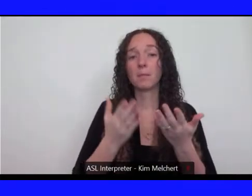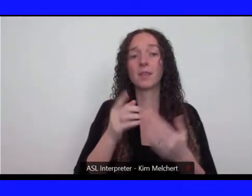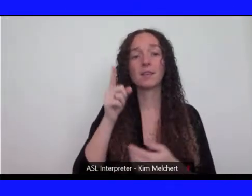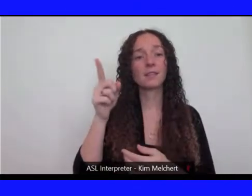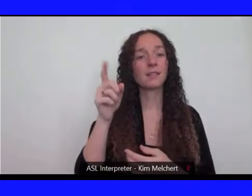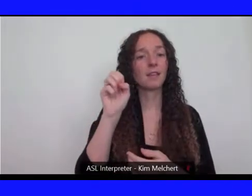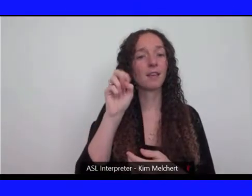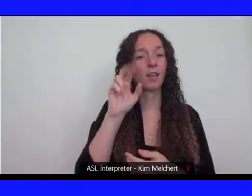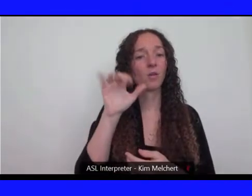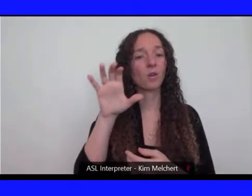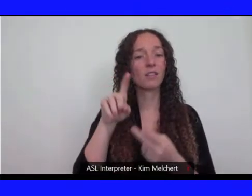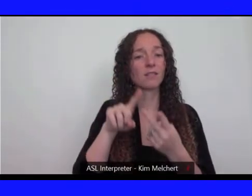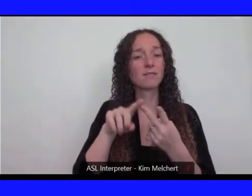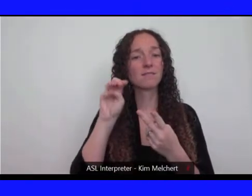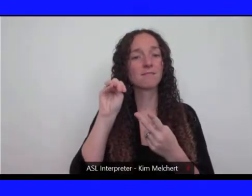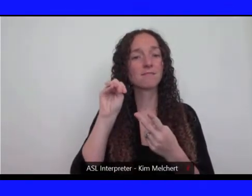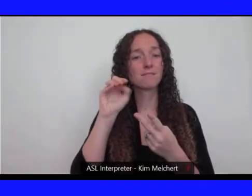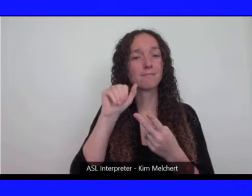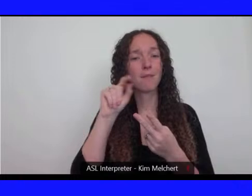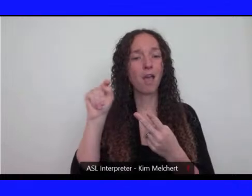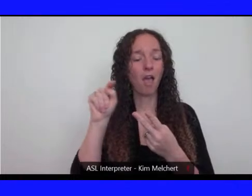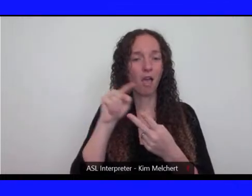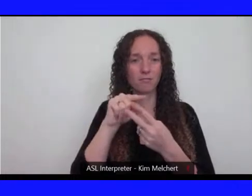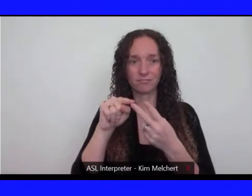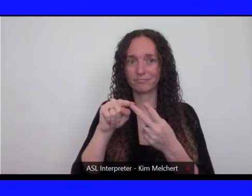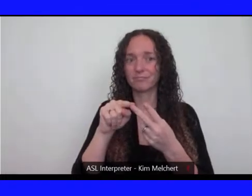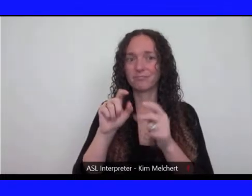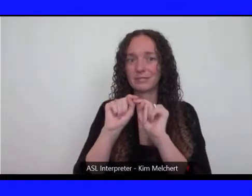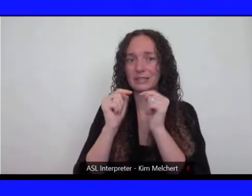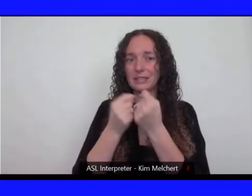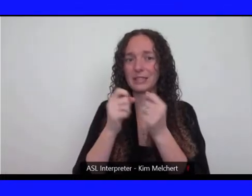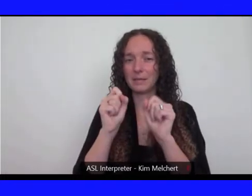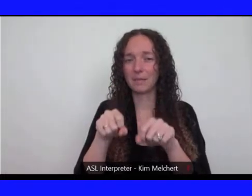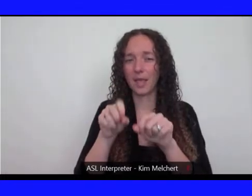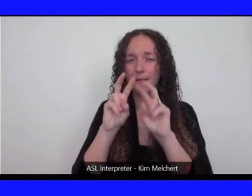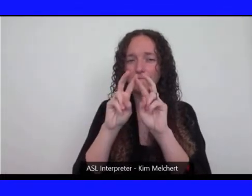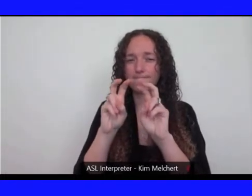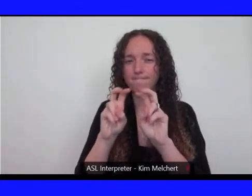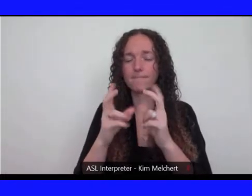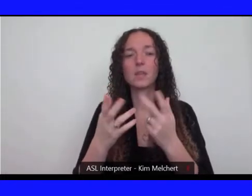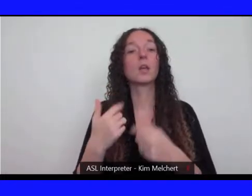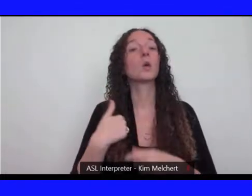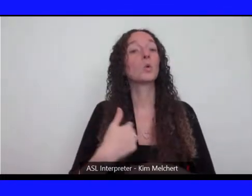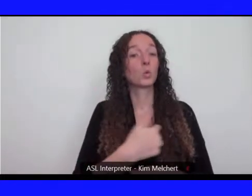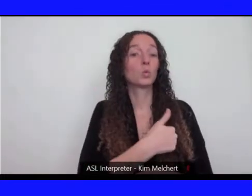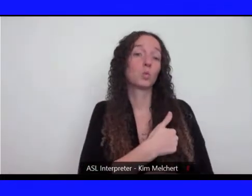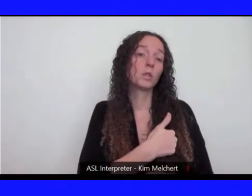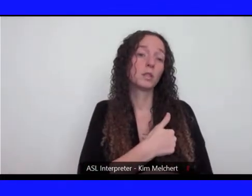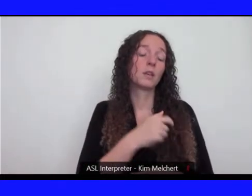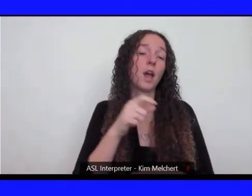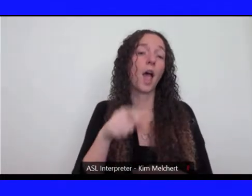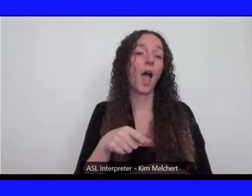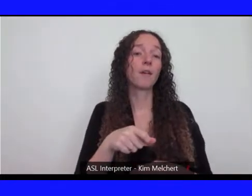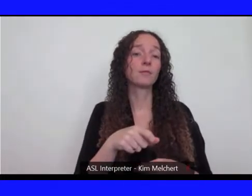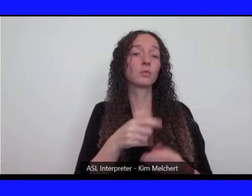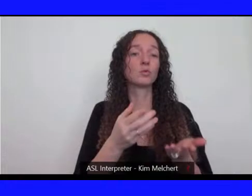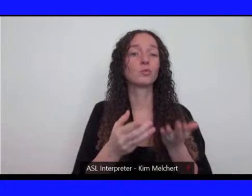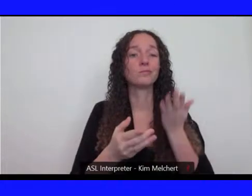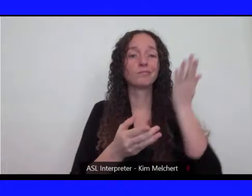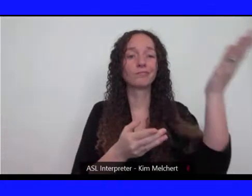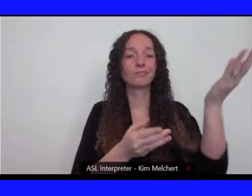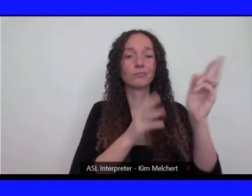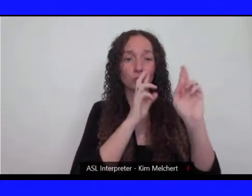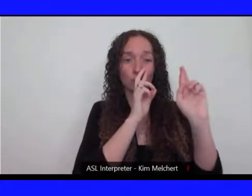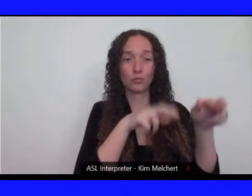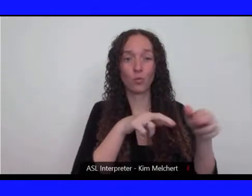want to maybe there are ways to find out how people are feeling about